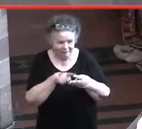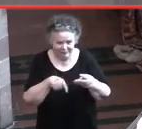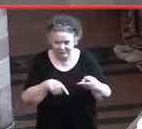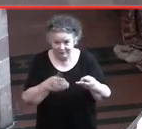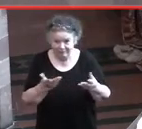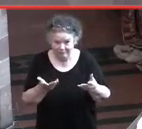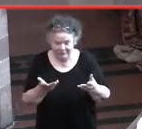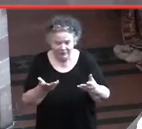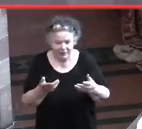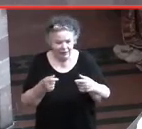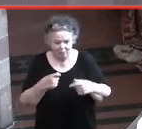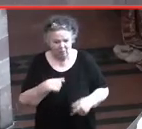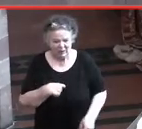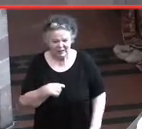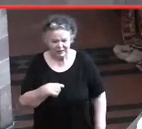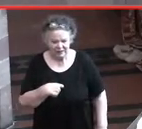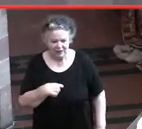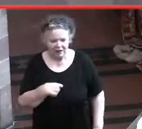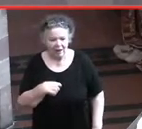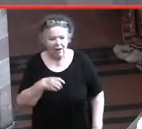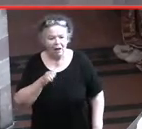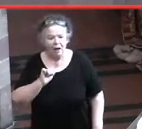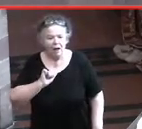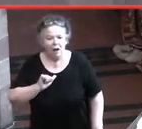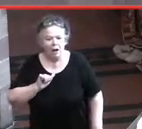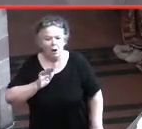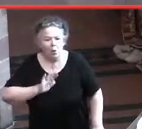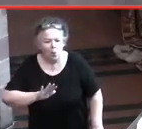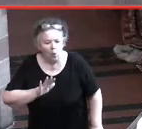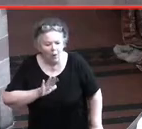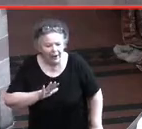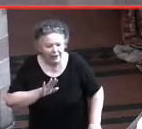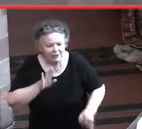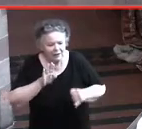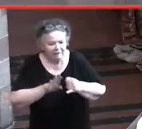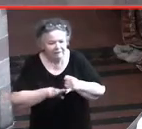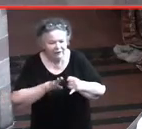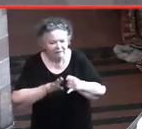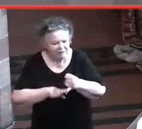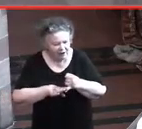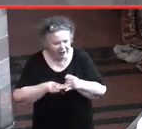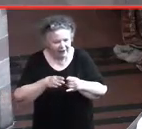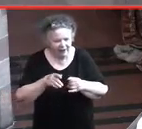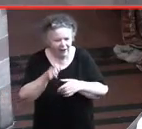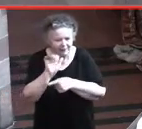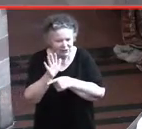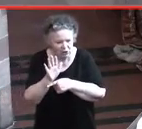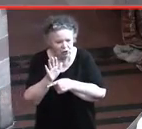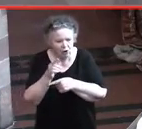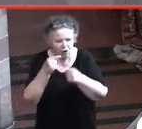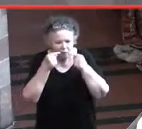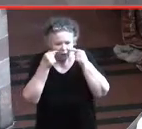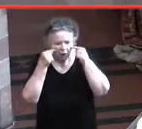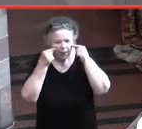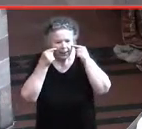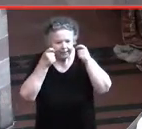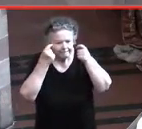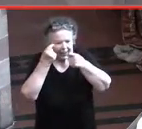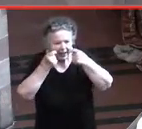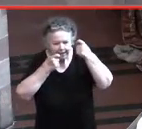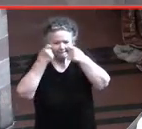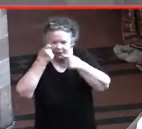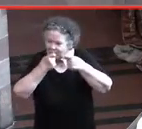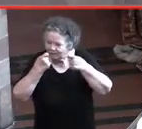Personally, I can't wait for Tuesday, which is the final episode of Glow Up, when makeup artists will transform their